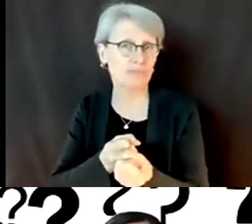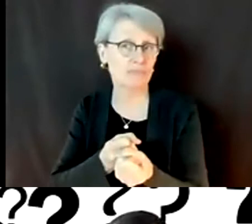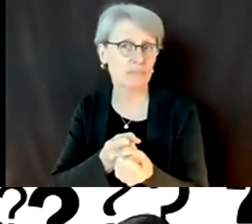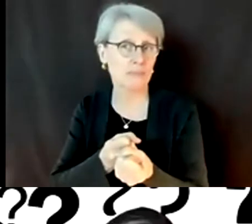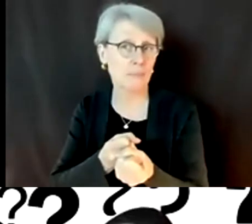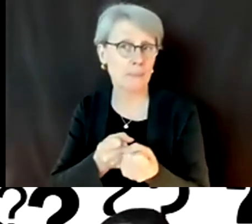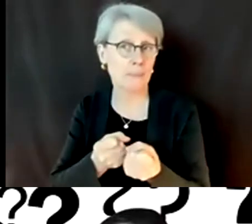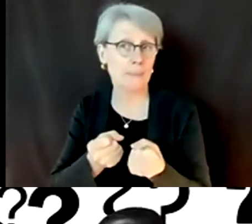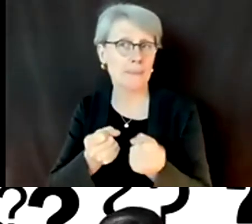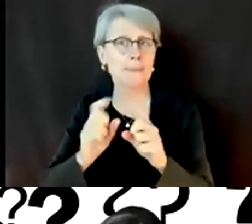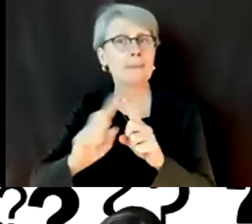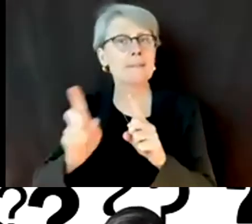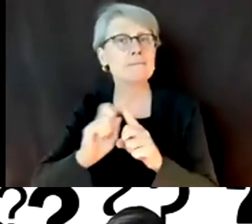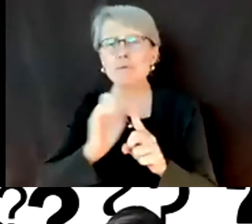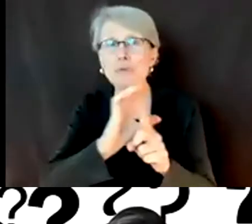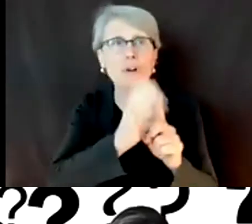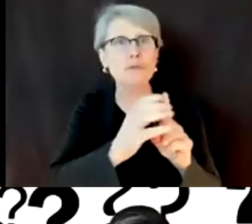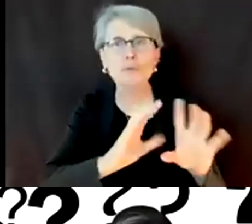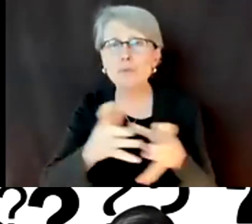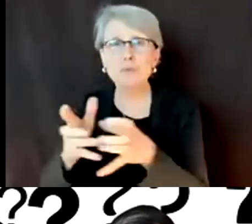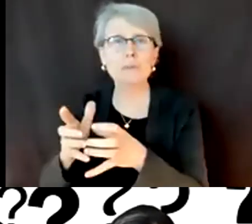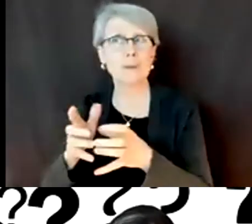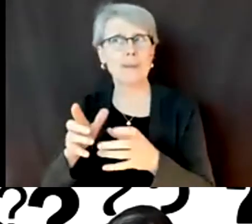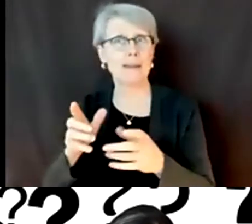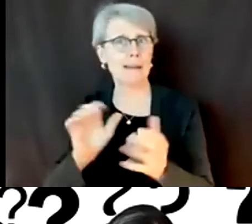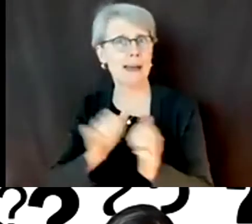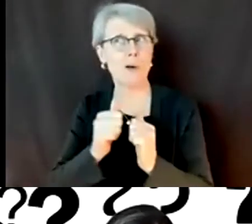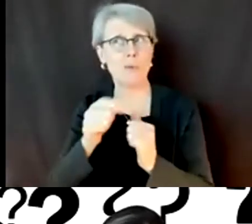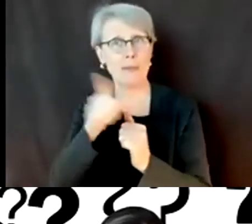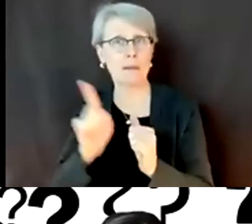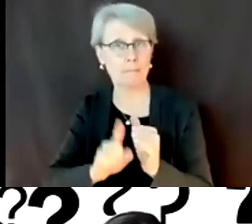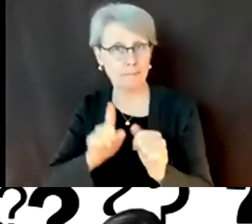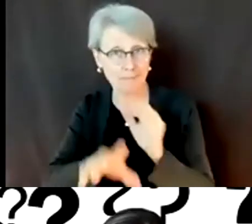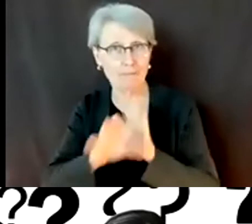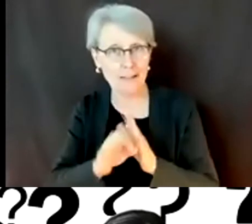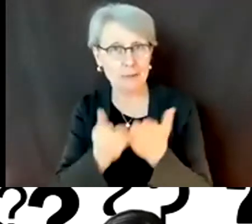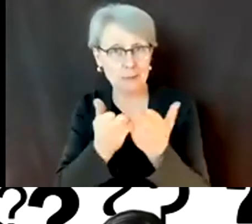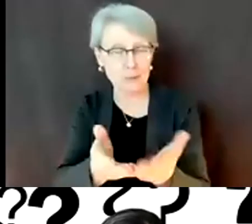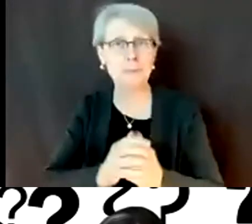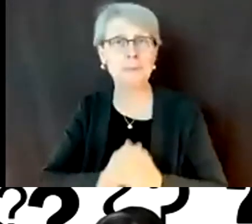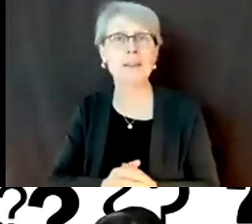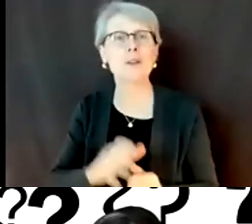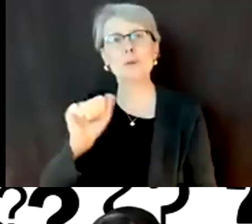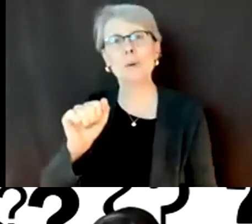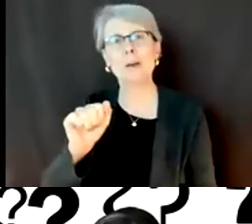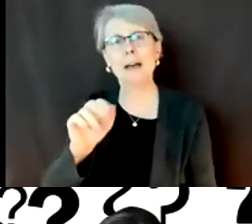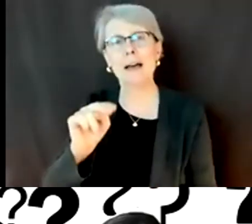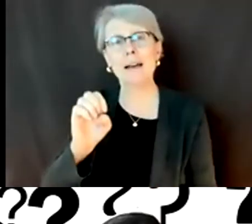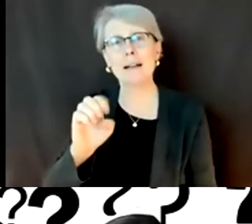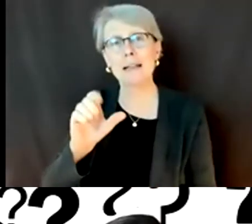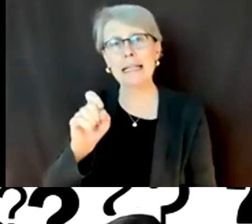cultural organizations in promoting their work and finding their audience. So today's Ask Me Anything, the way we've designed it, is Annelise will probably present for